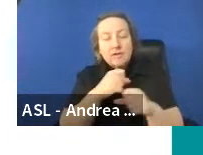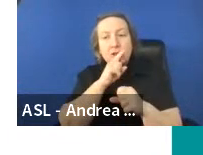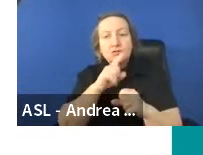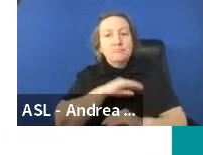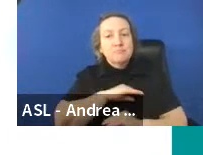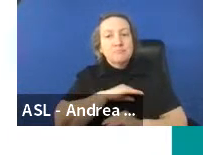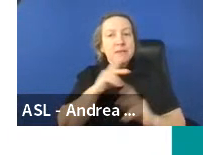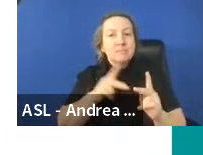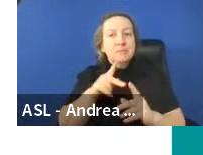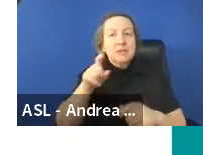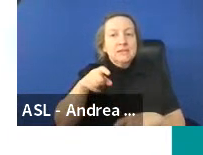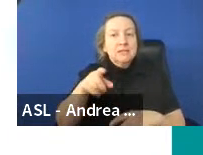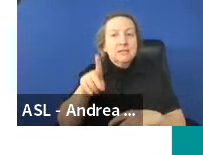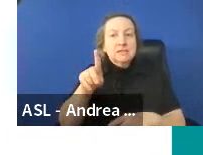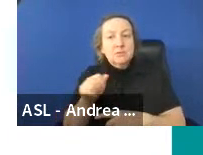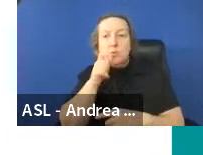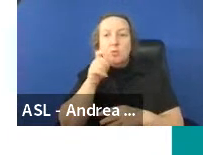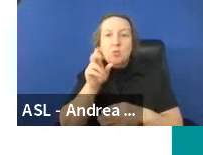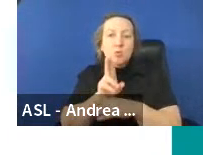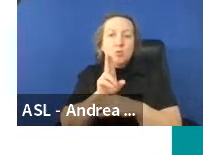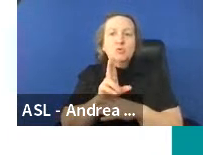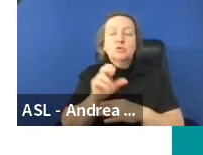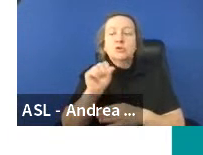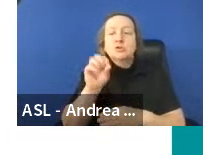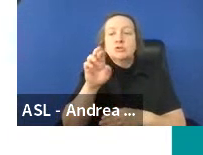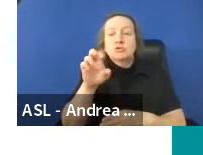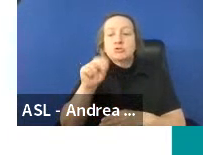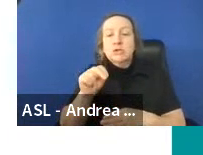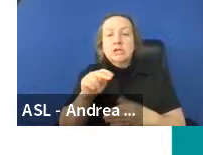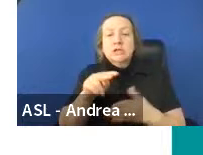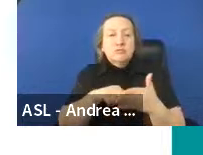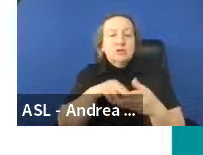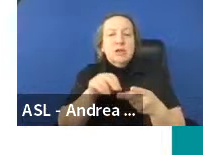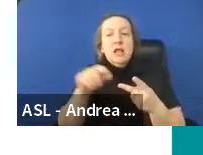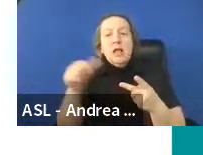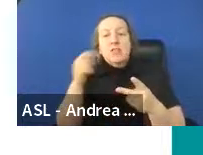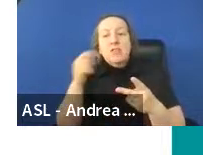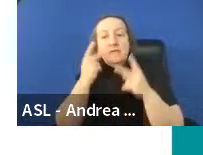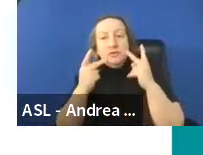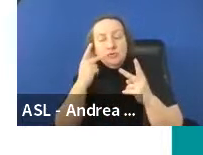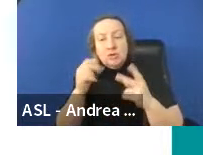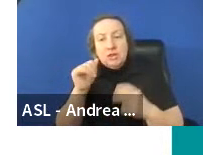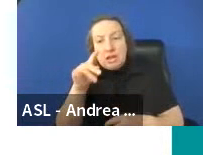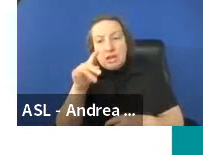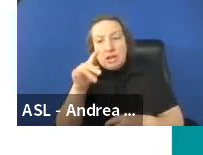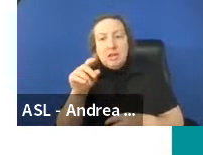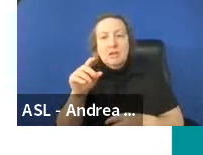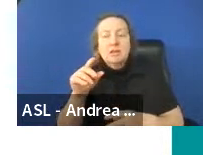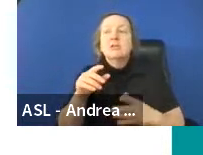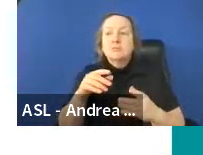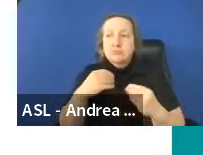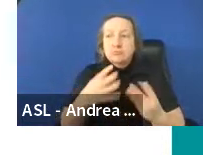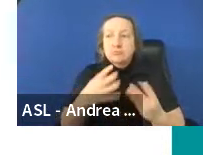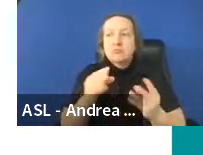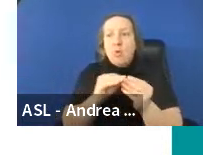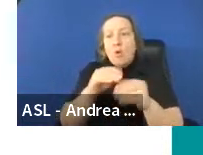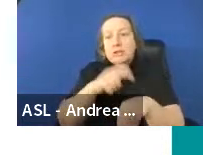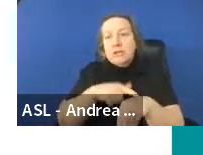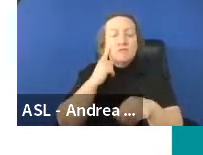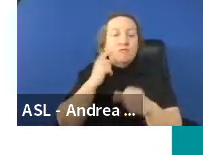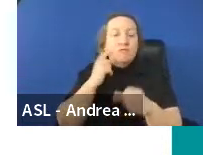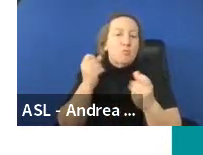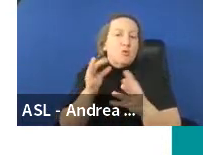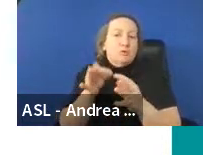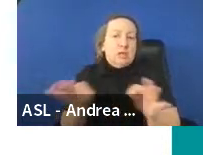disabilities who use screen readers and other visual aids. And we also provided additional time for multilingual participants, as I said, to take the